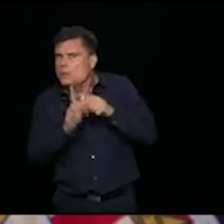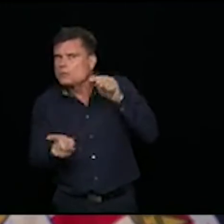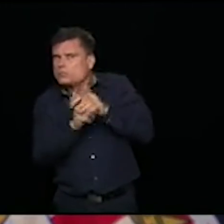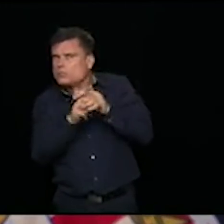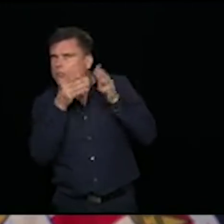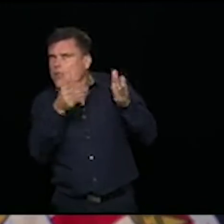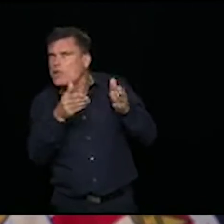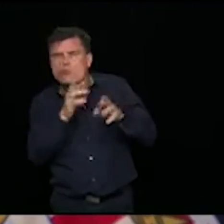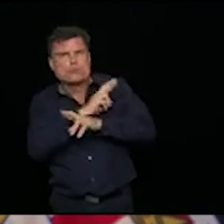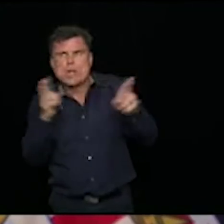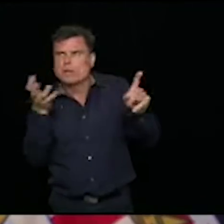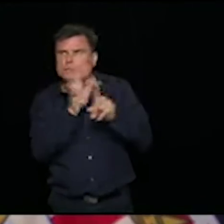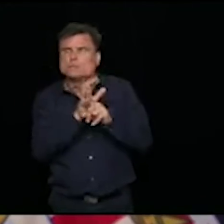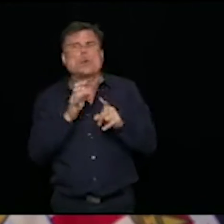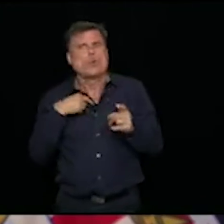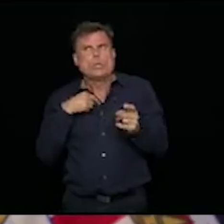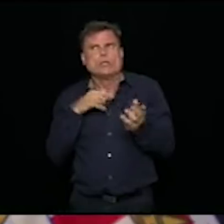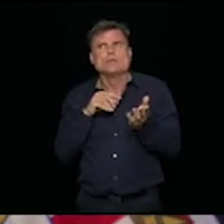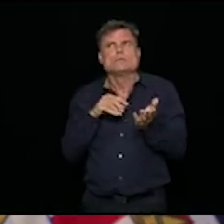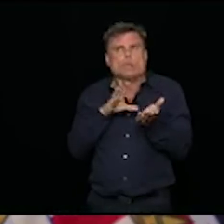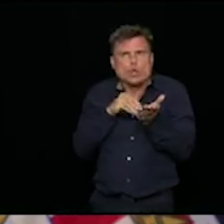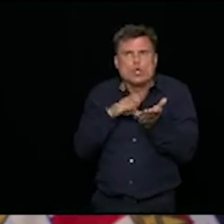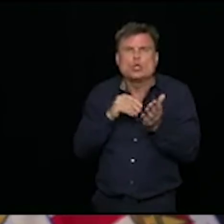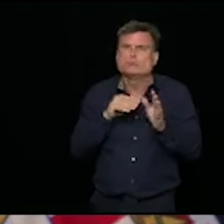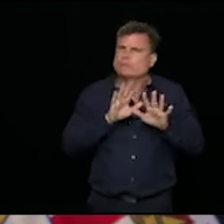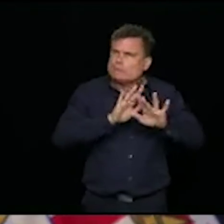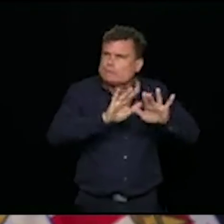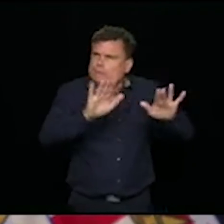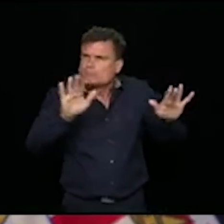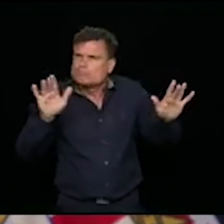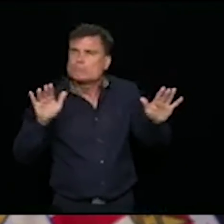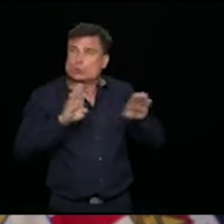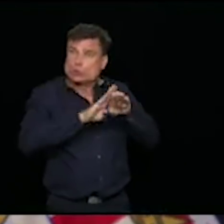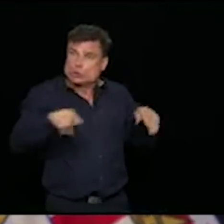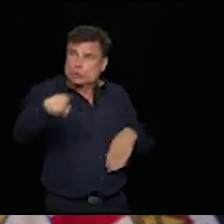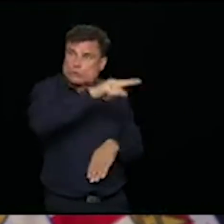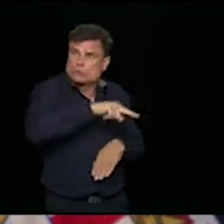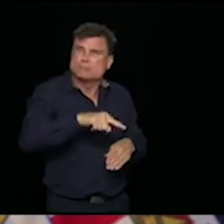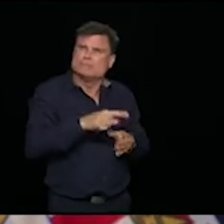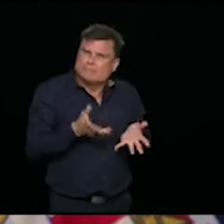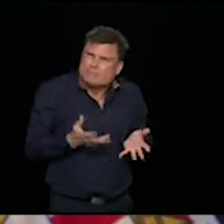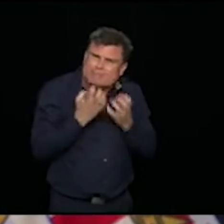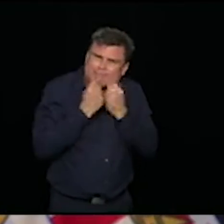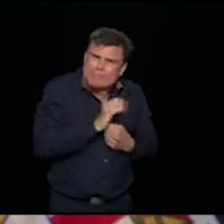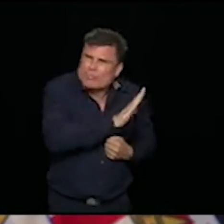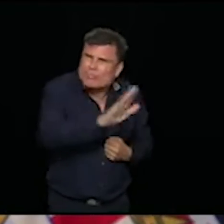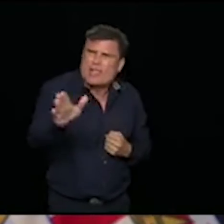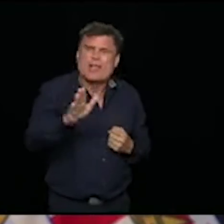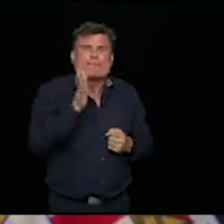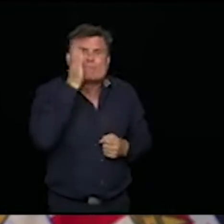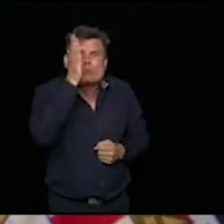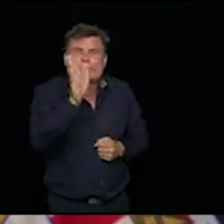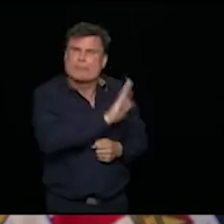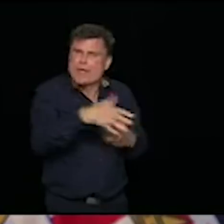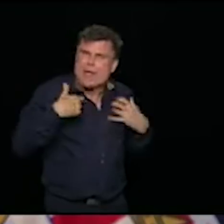importance of schools as a learning environment for our children and our future. This is about moving forward in a